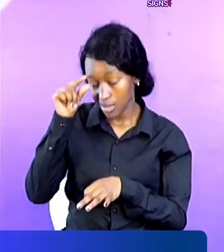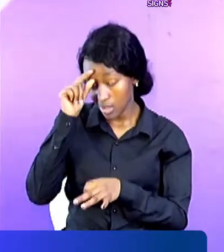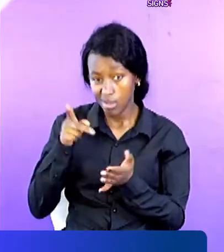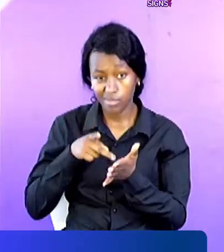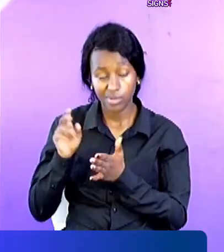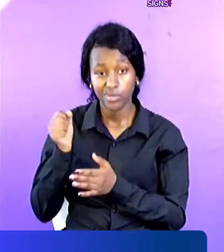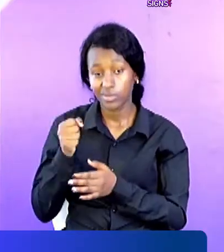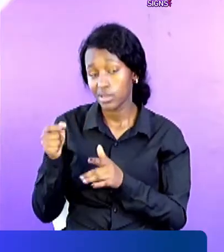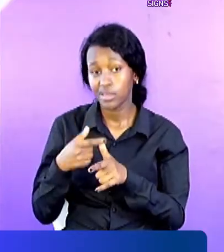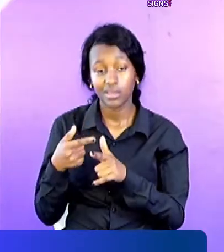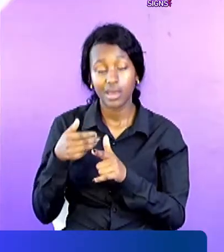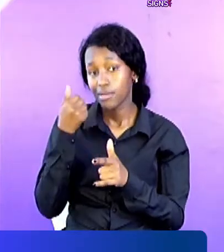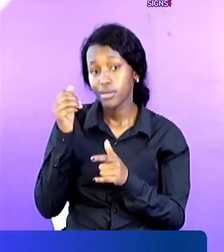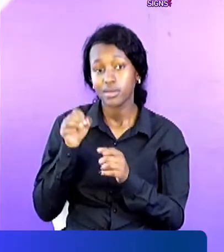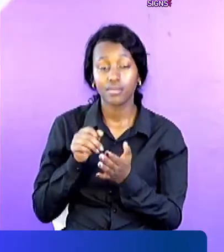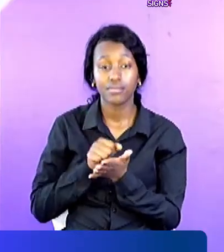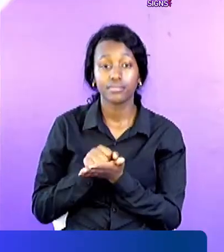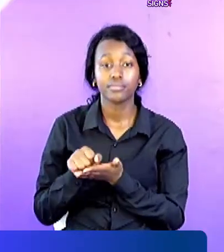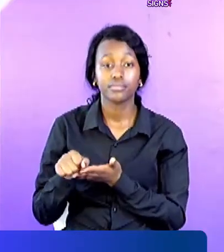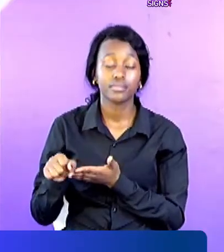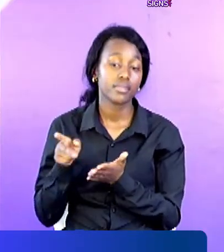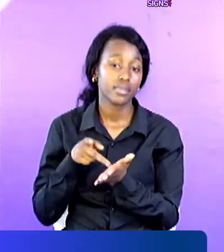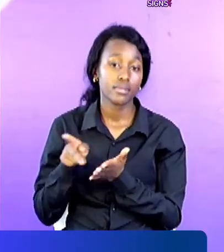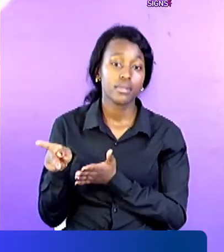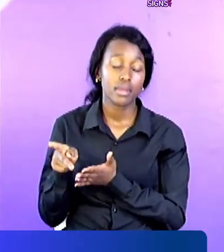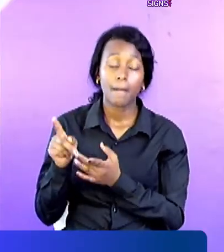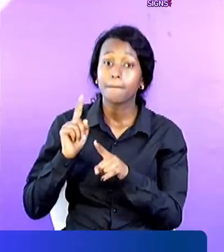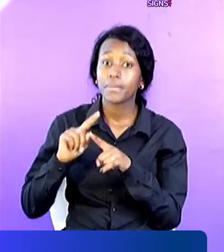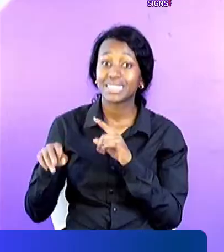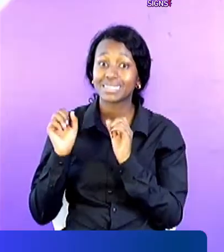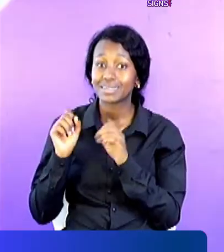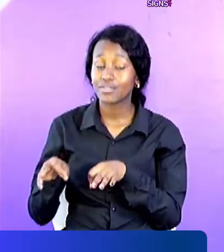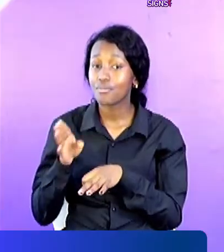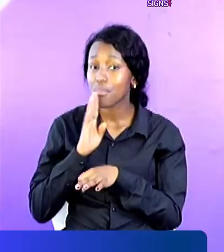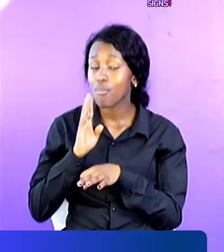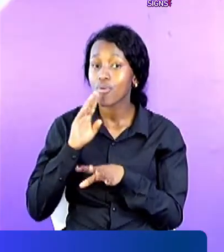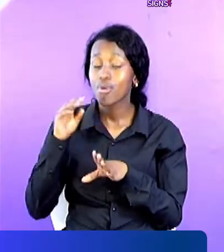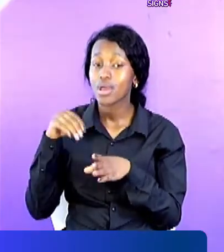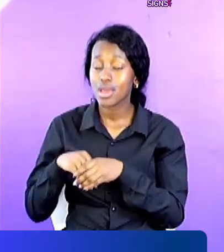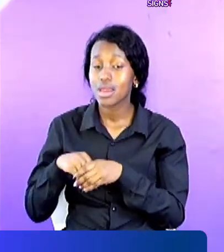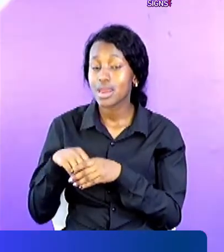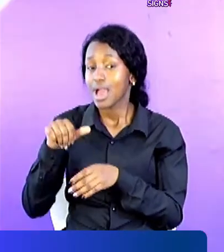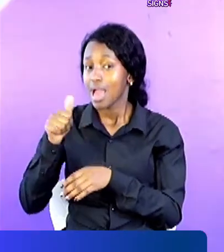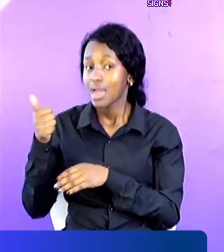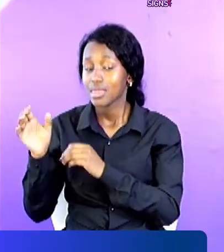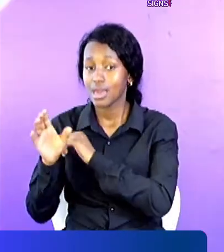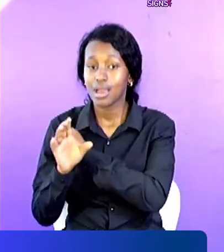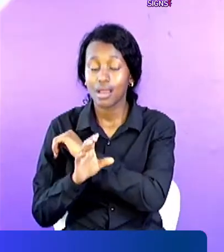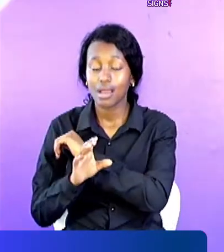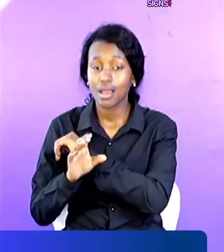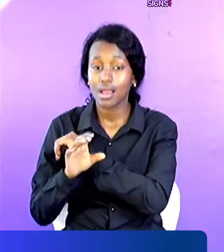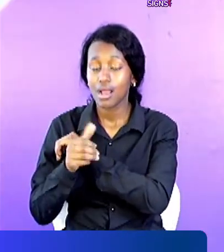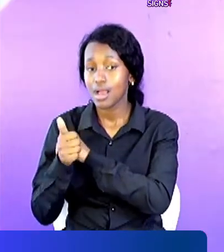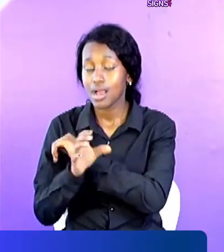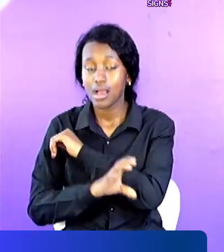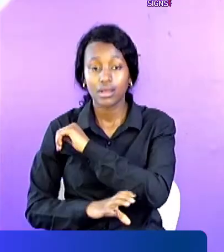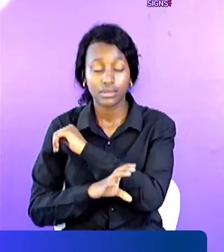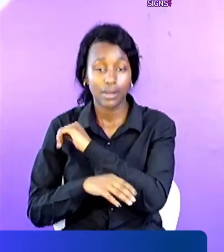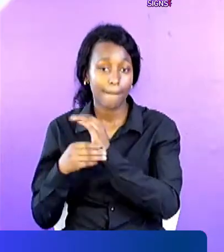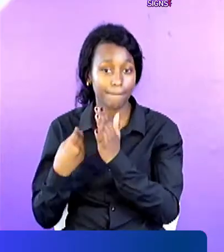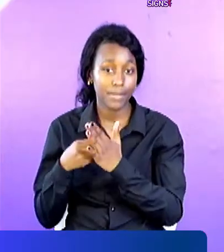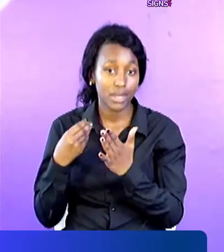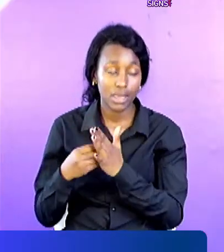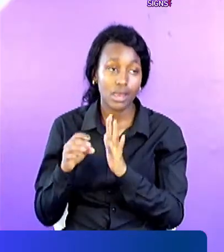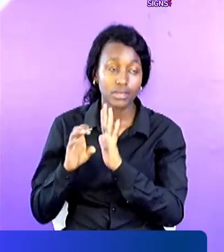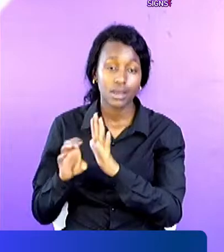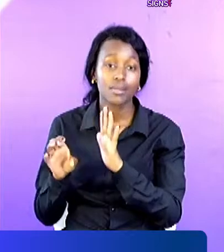Default comes in when you borrow in a different currency. Like if, in the case of now, where we would be borrowing in US dollars, what we call